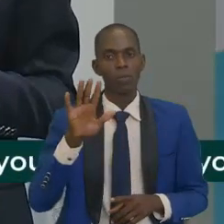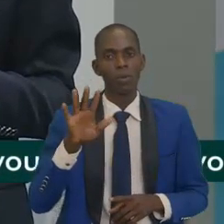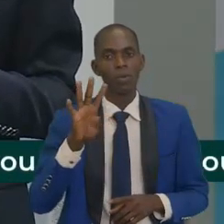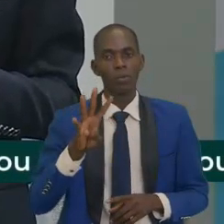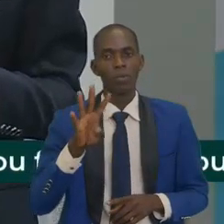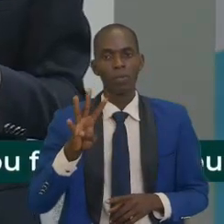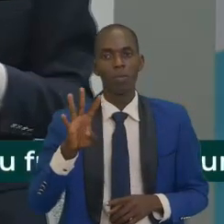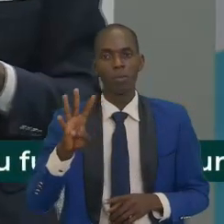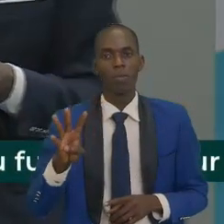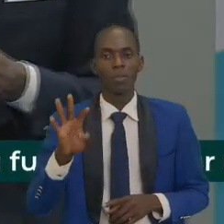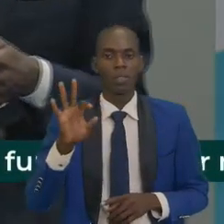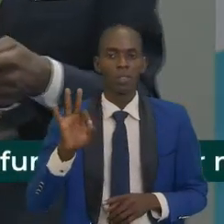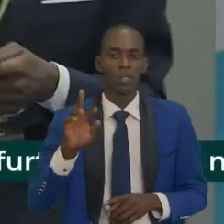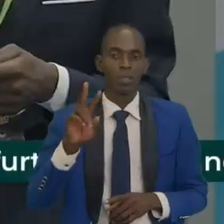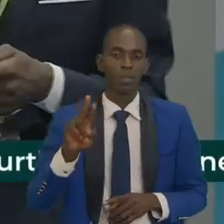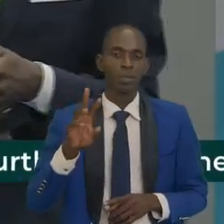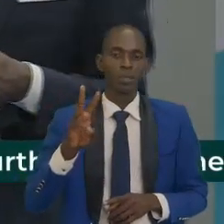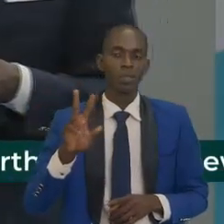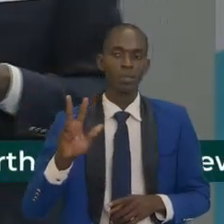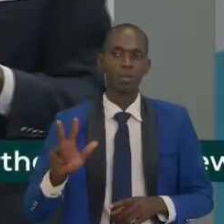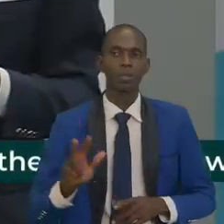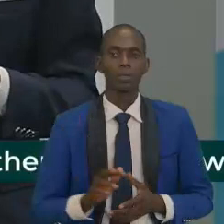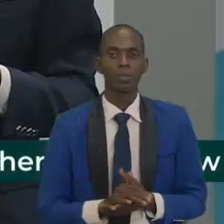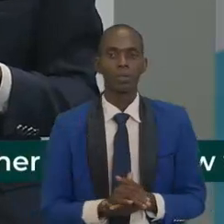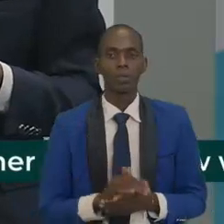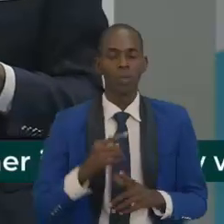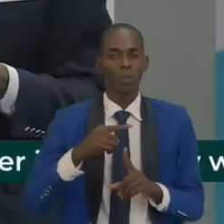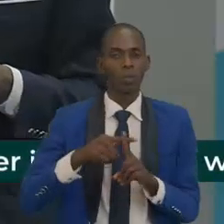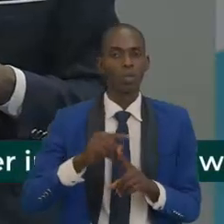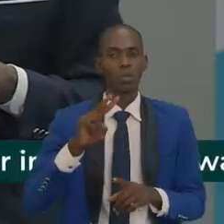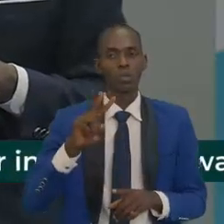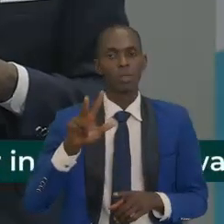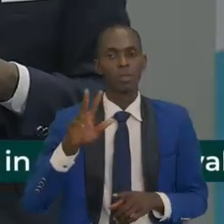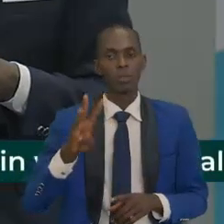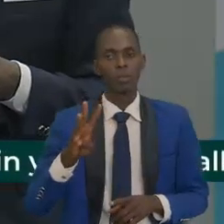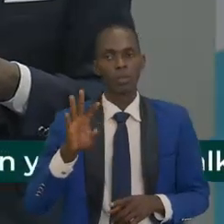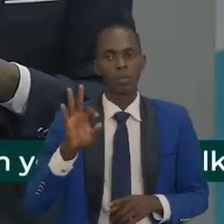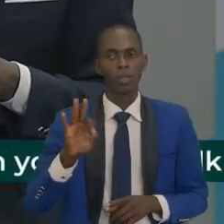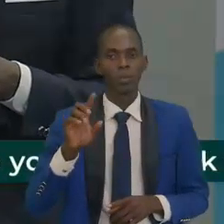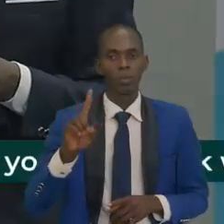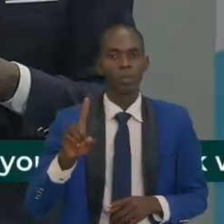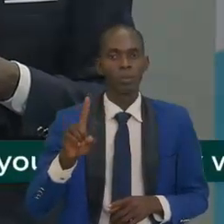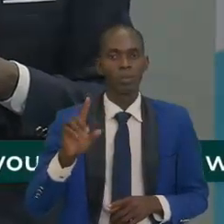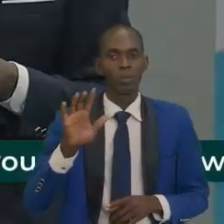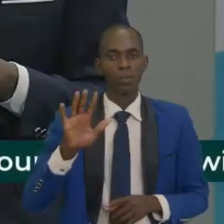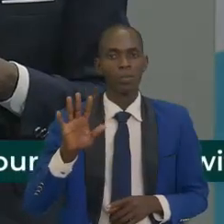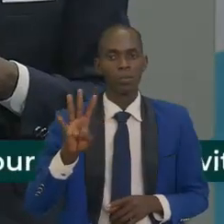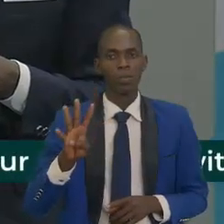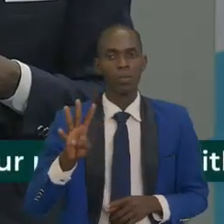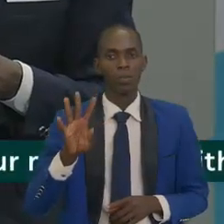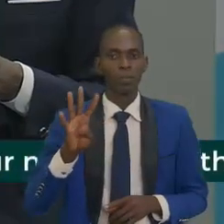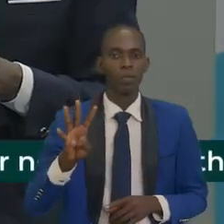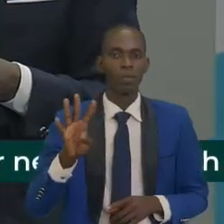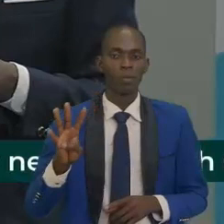4, 4, 2, 26, and 3. Plus 2, 3, 4, 91, 54,